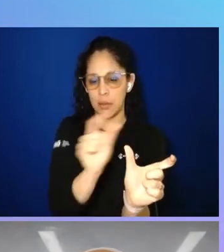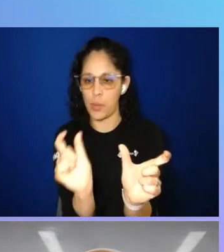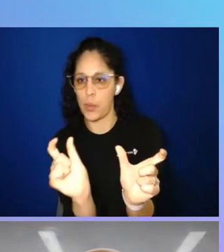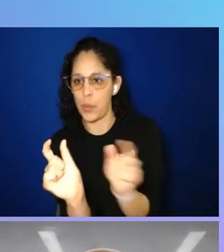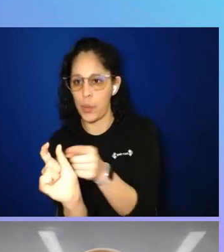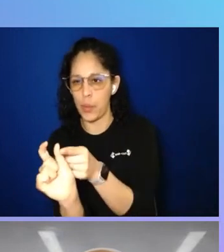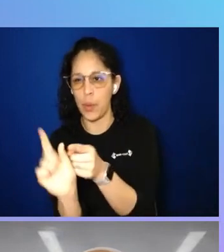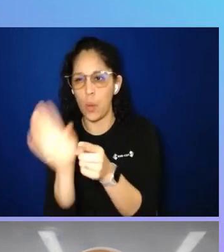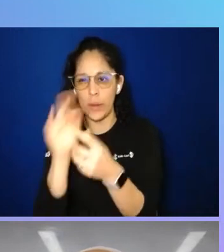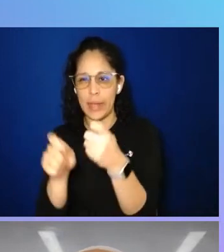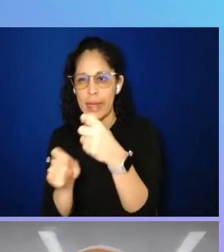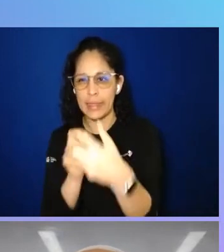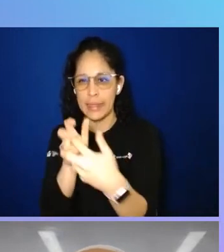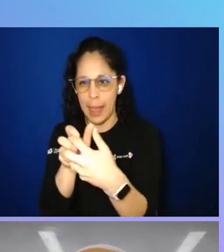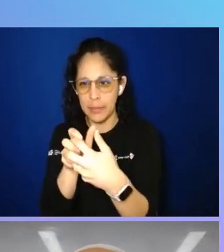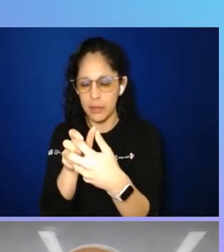is